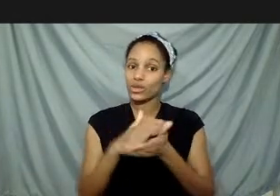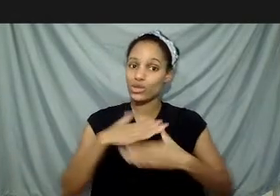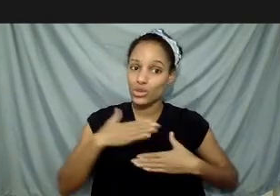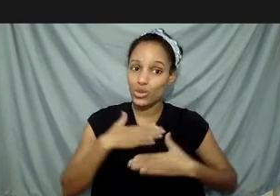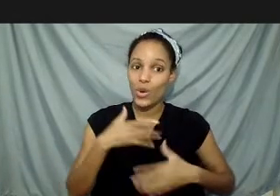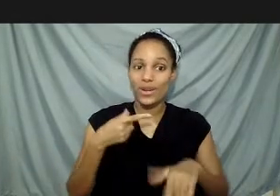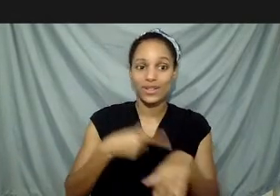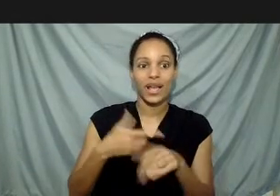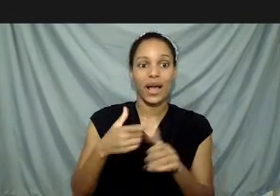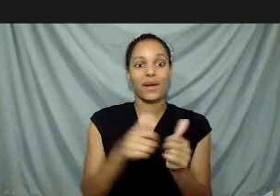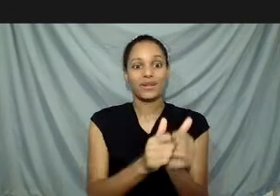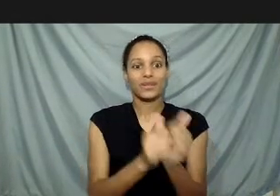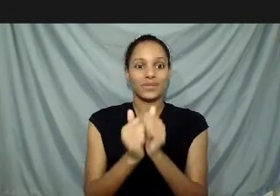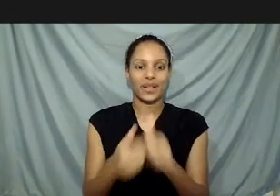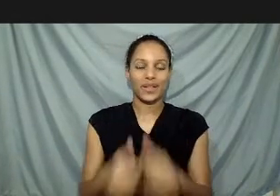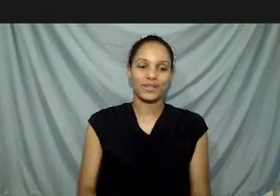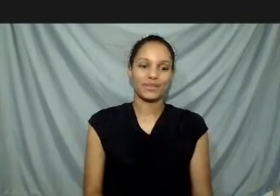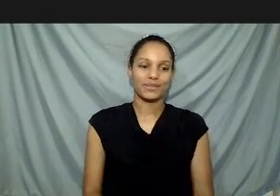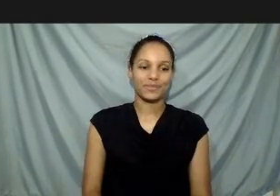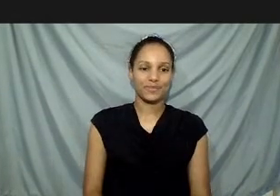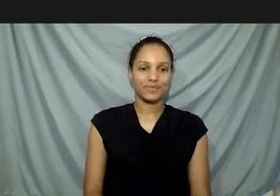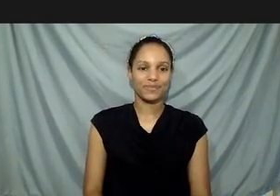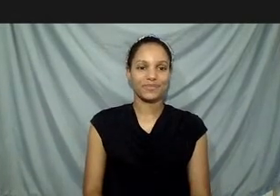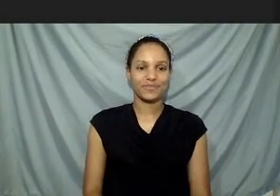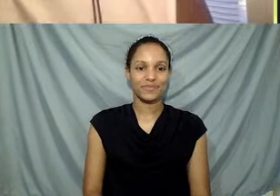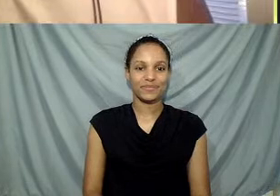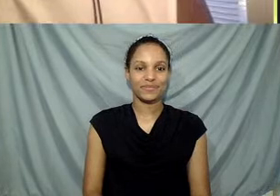together. Beautiful.